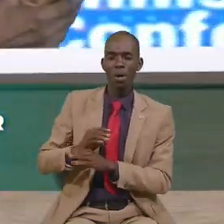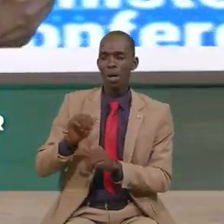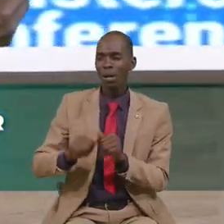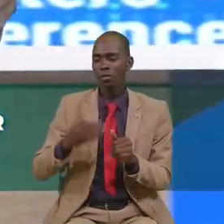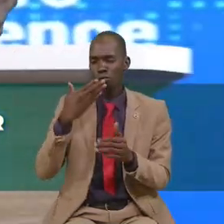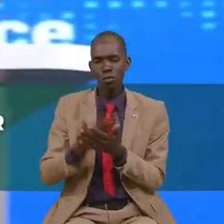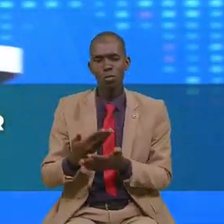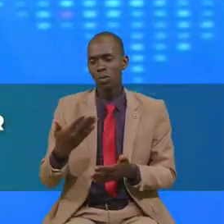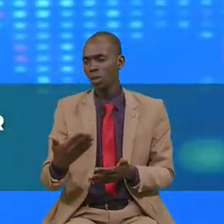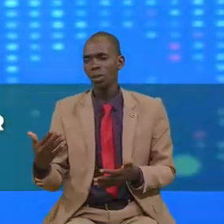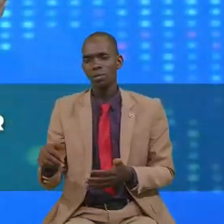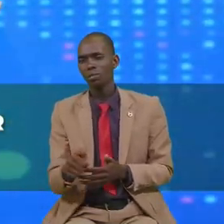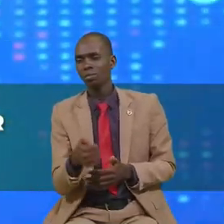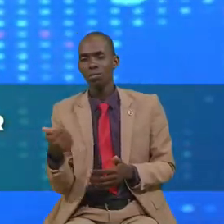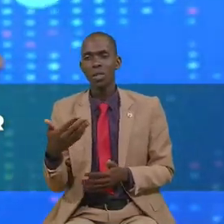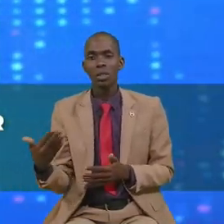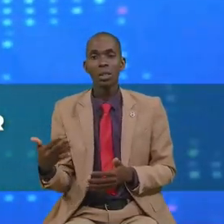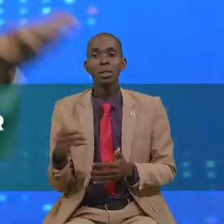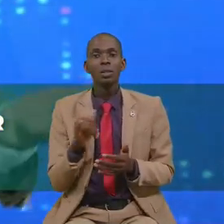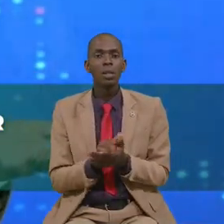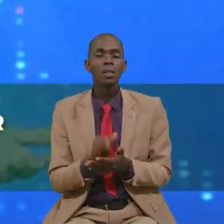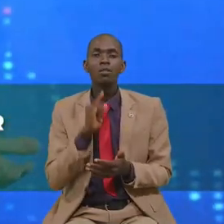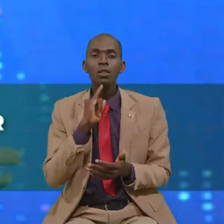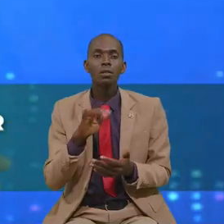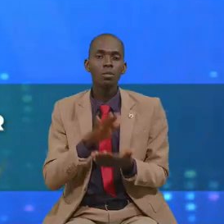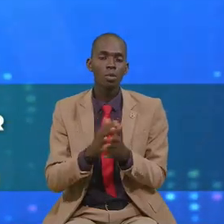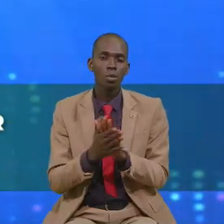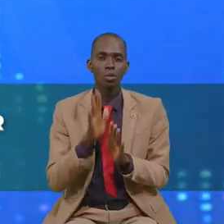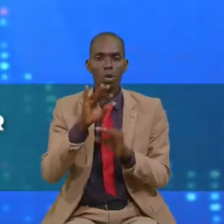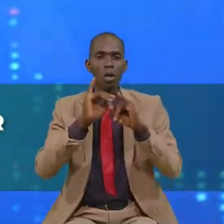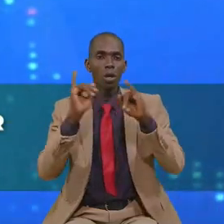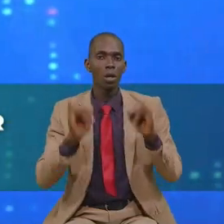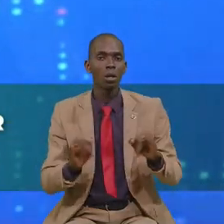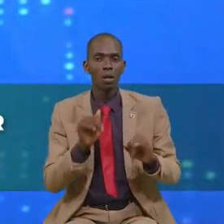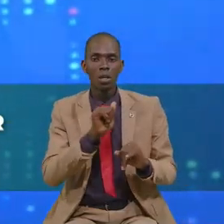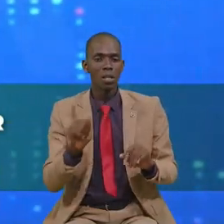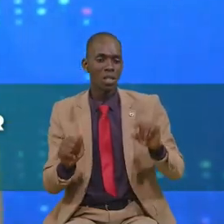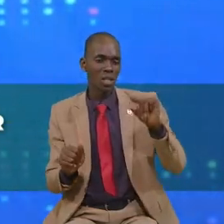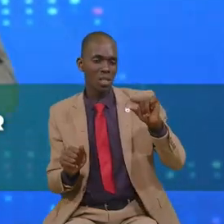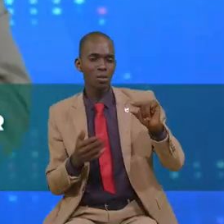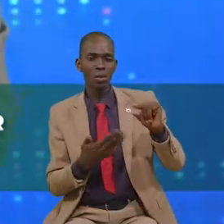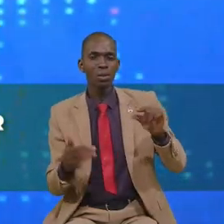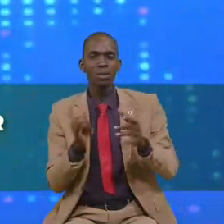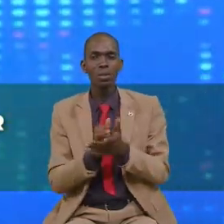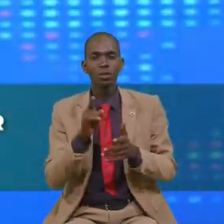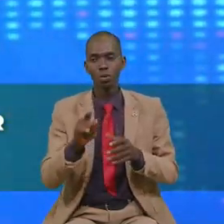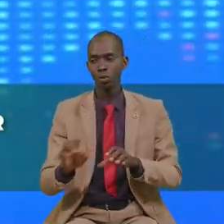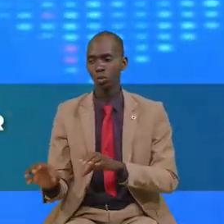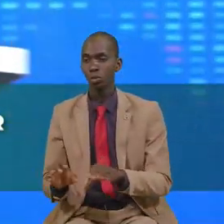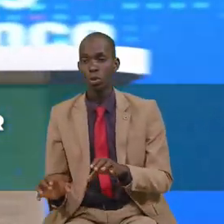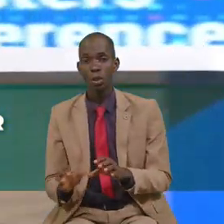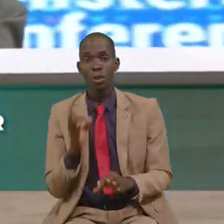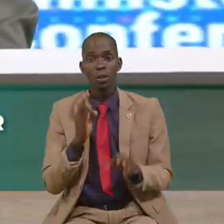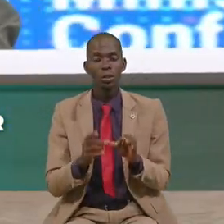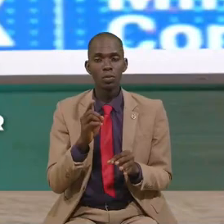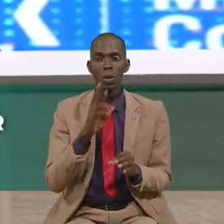about, that is the idol. A little thing that you are committed to, and if you were to go and